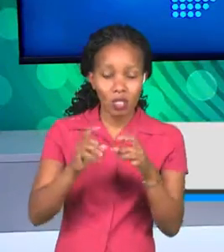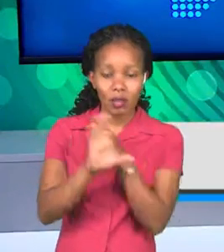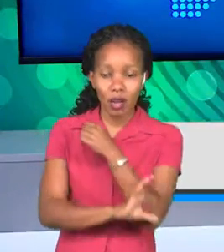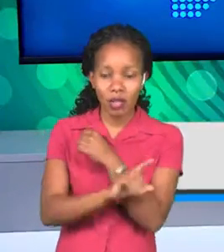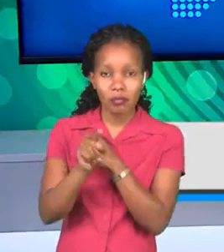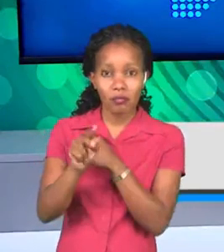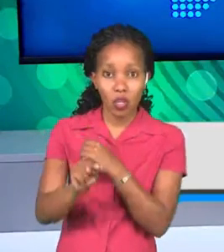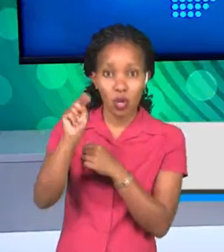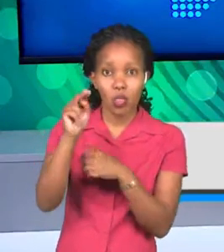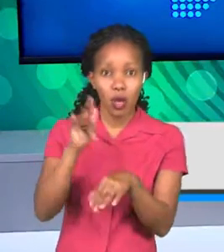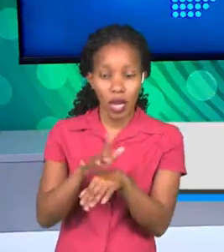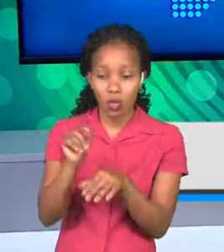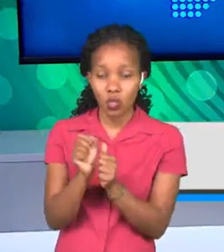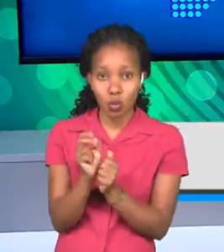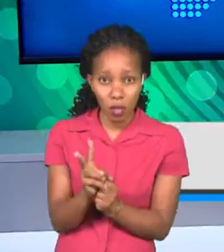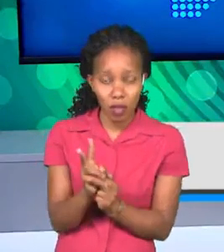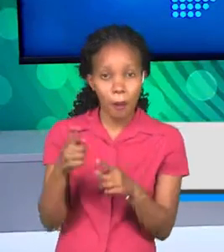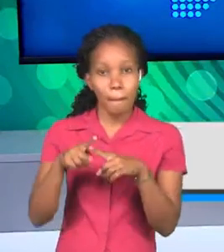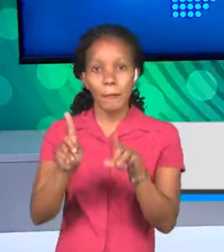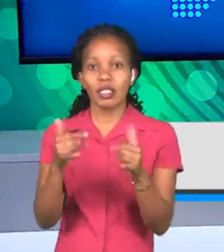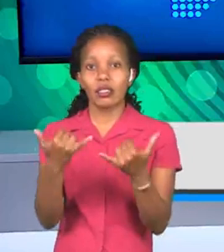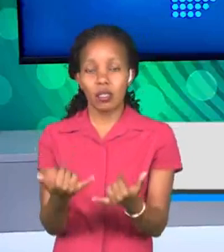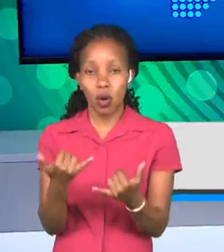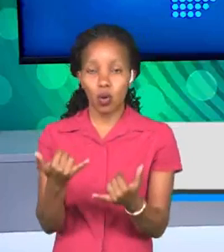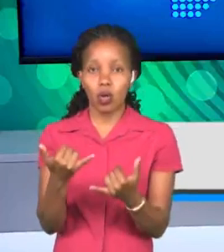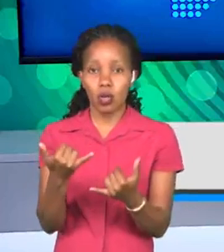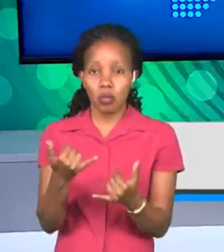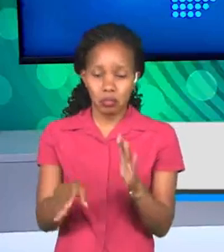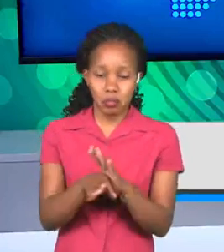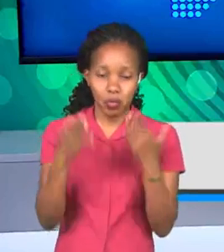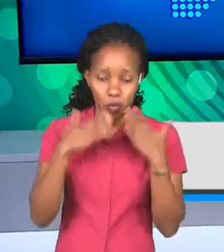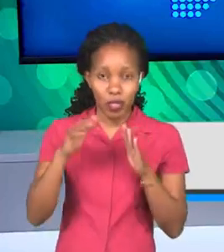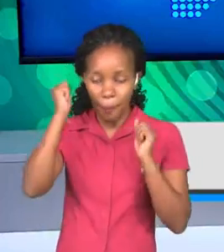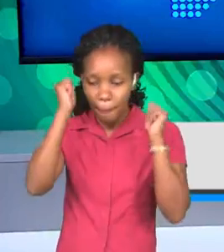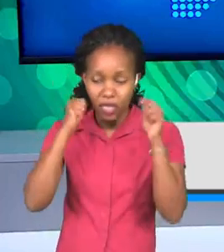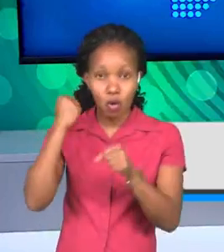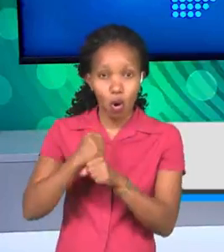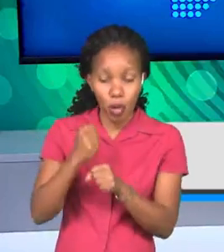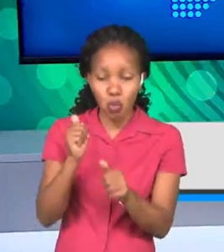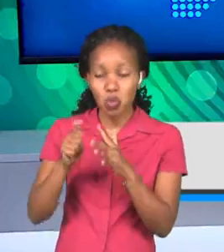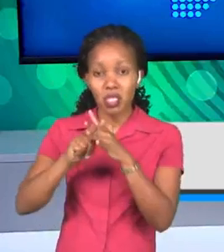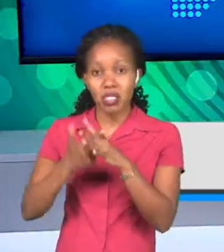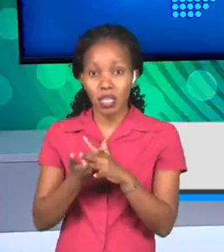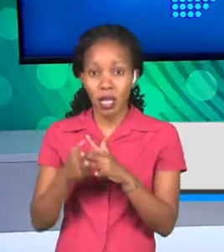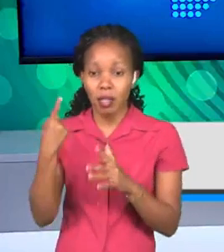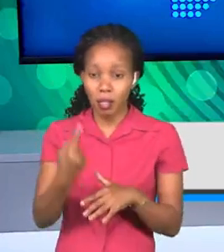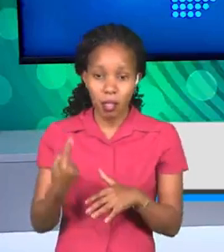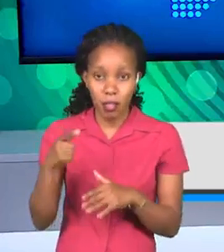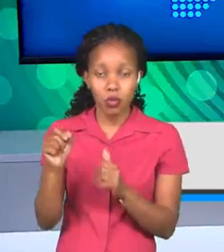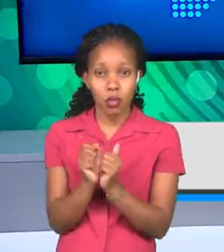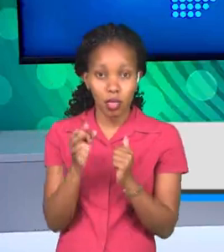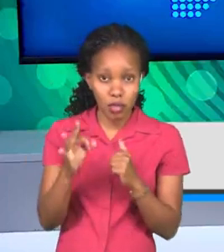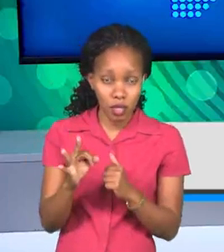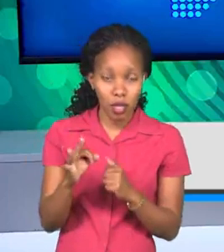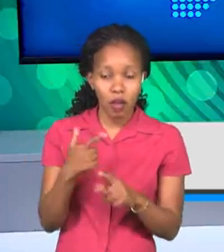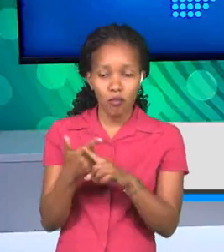desert in the north in early 2012. However, they were driven out in a French-led military operation that began in January 2013.